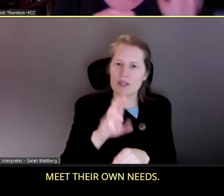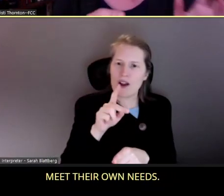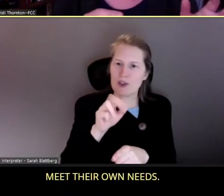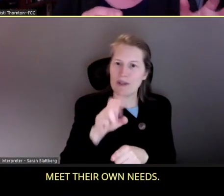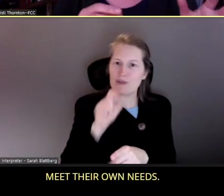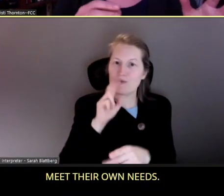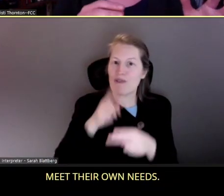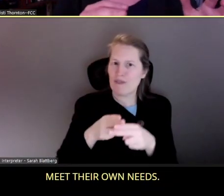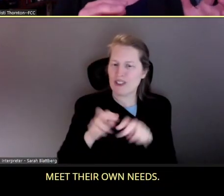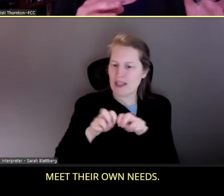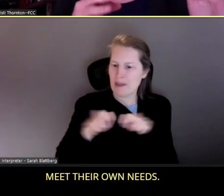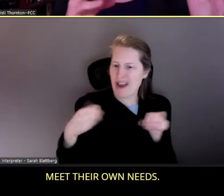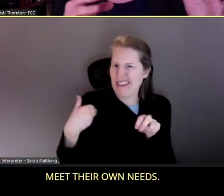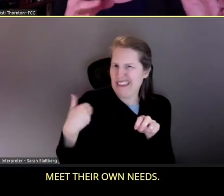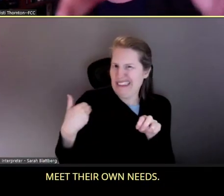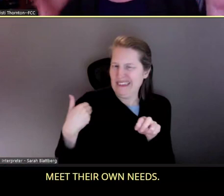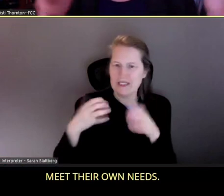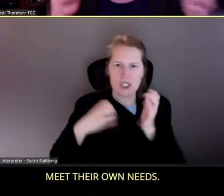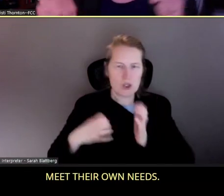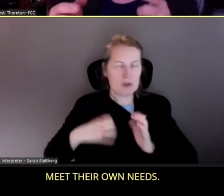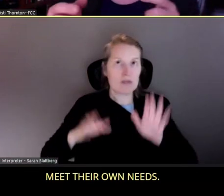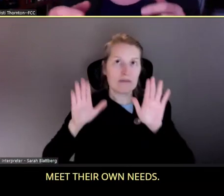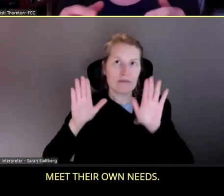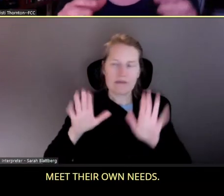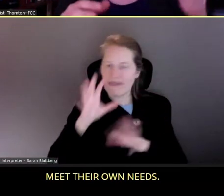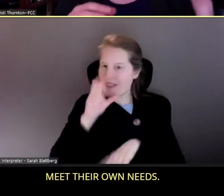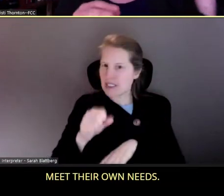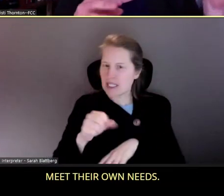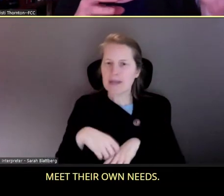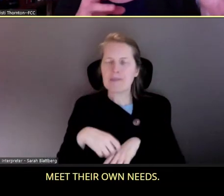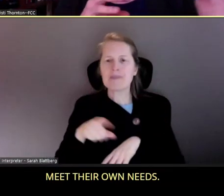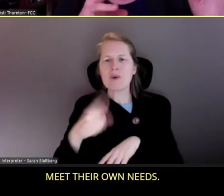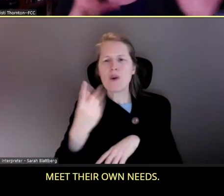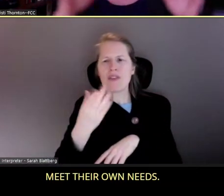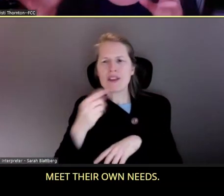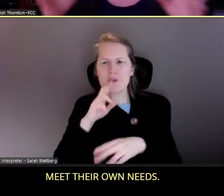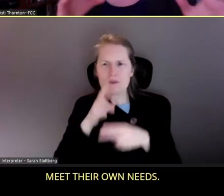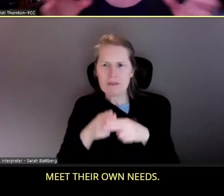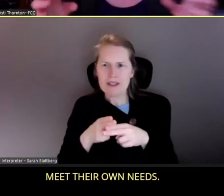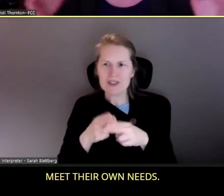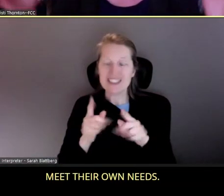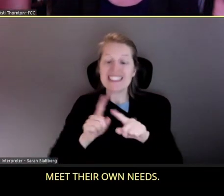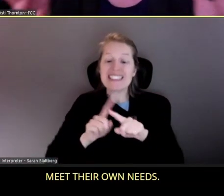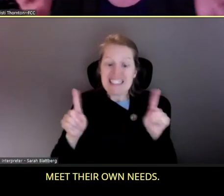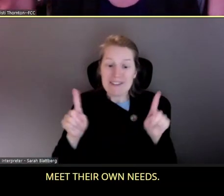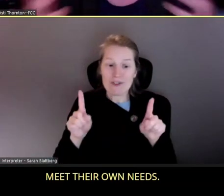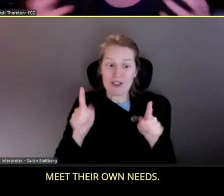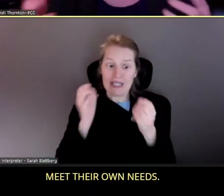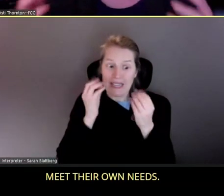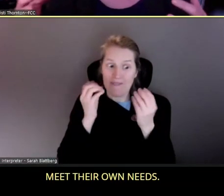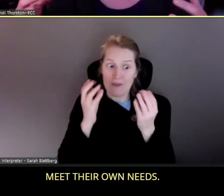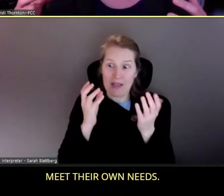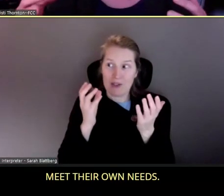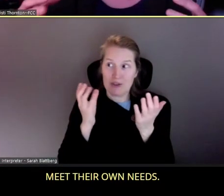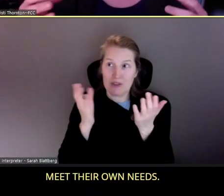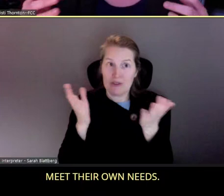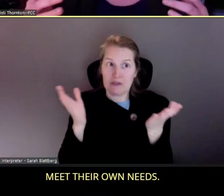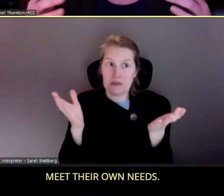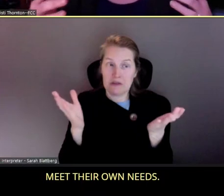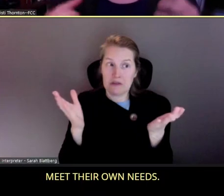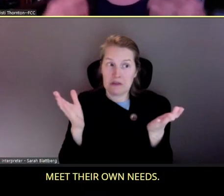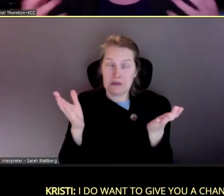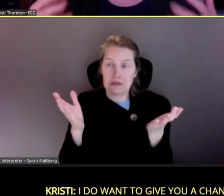here. I also found that fascinating. One of the things that you've mentioned is like, there's different information that all of us find